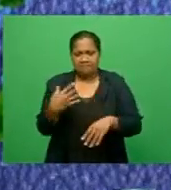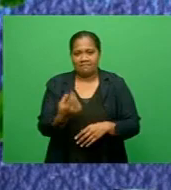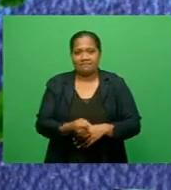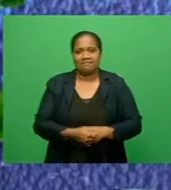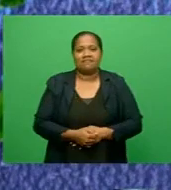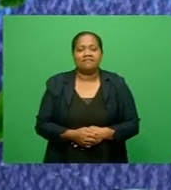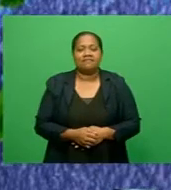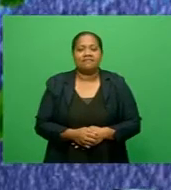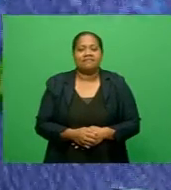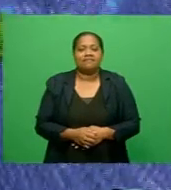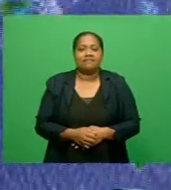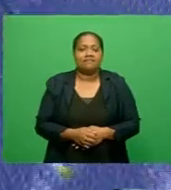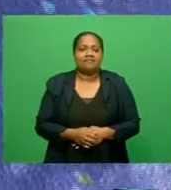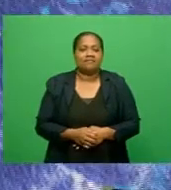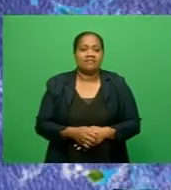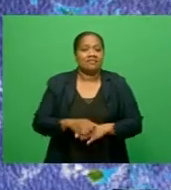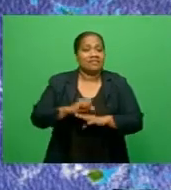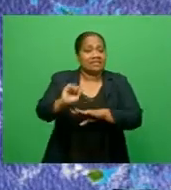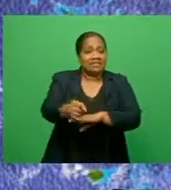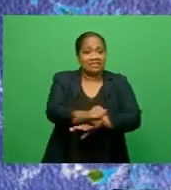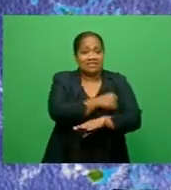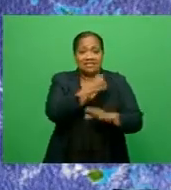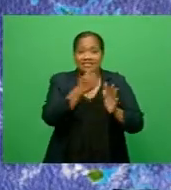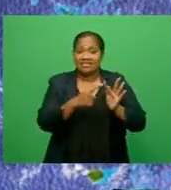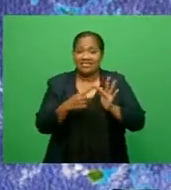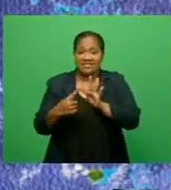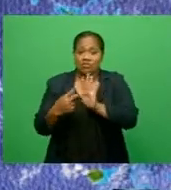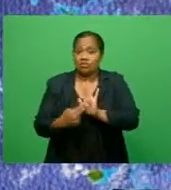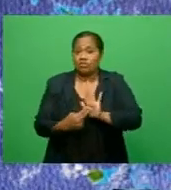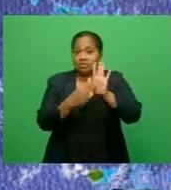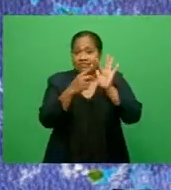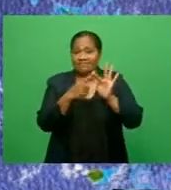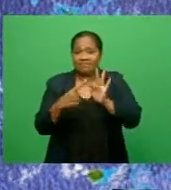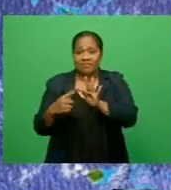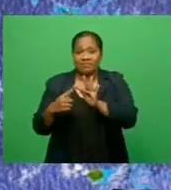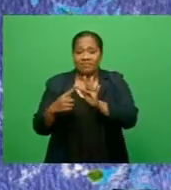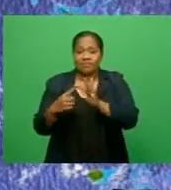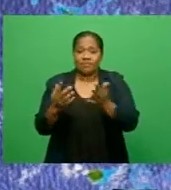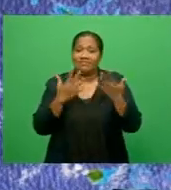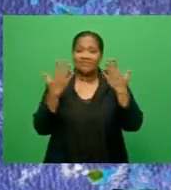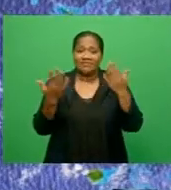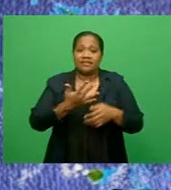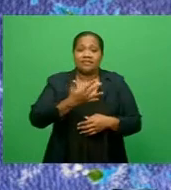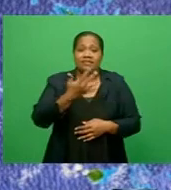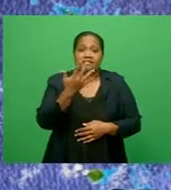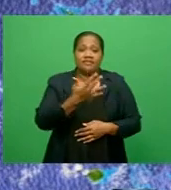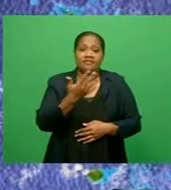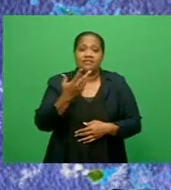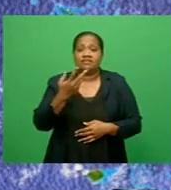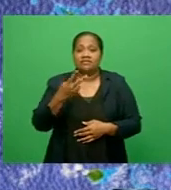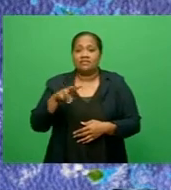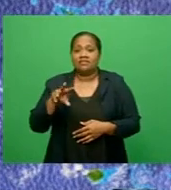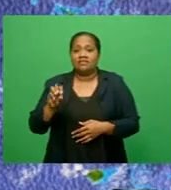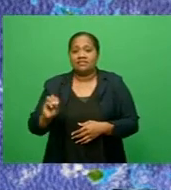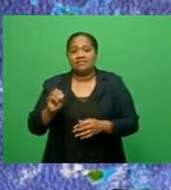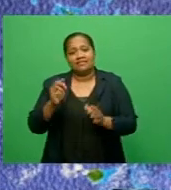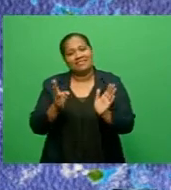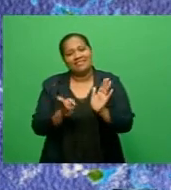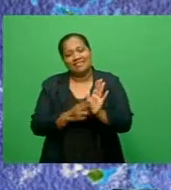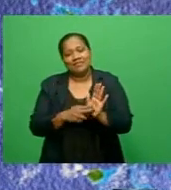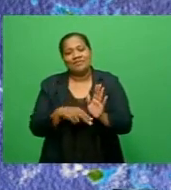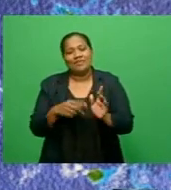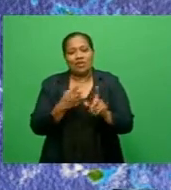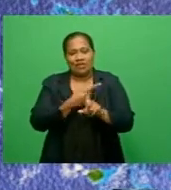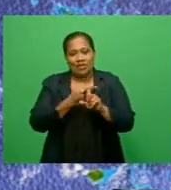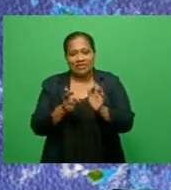experienced. At sea, east to northeast winds 5 to 20 knots, moderate to rough seas,